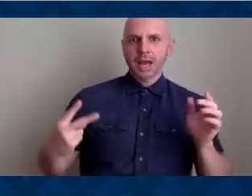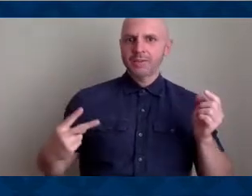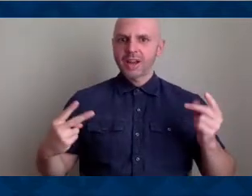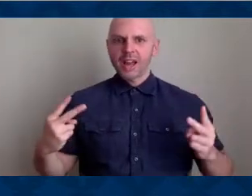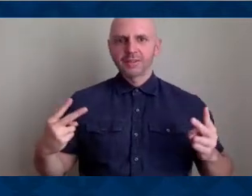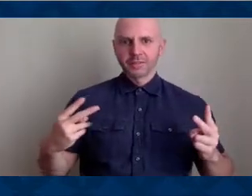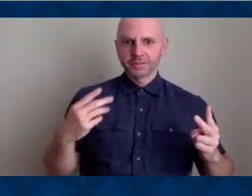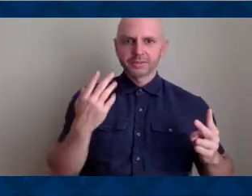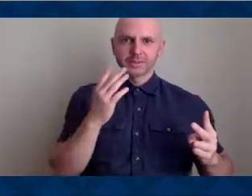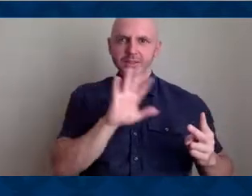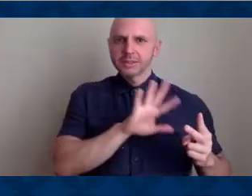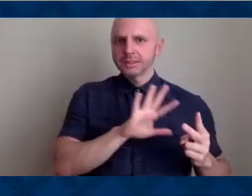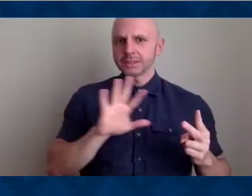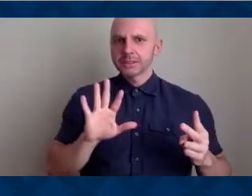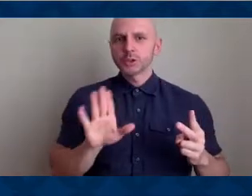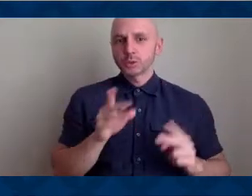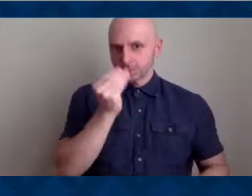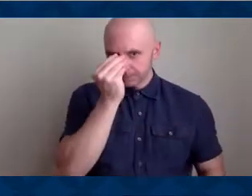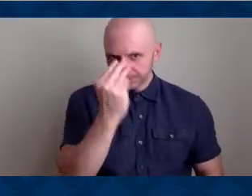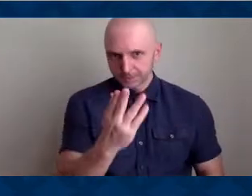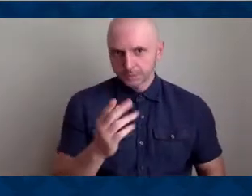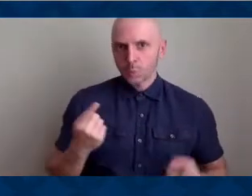deeply controversial issue.